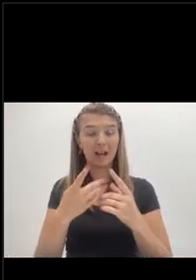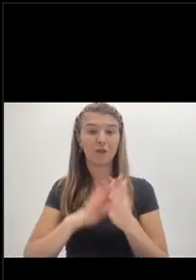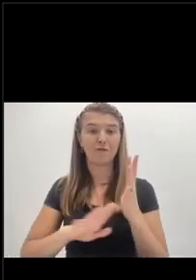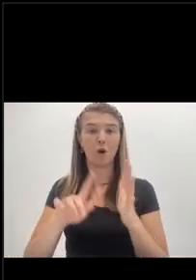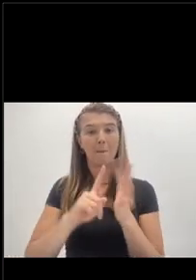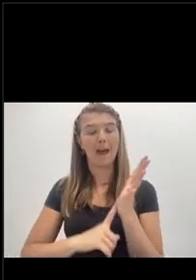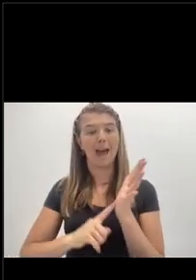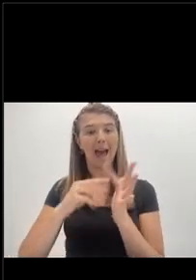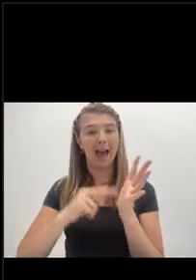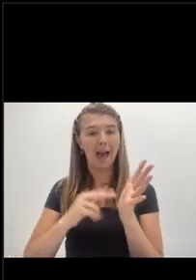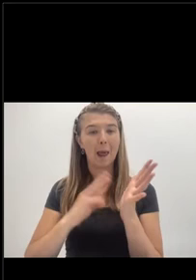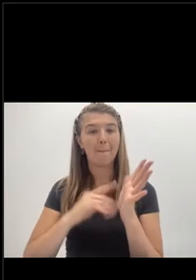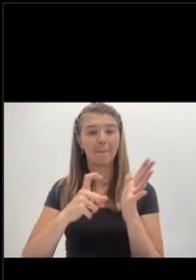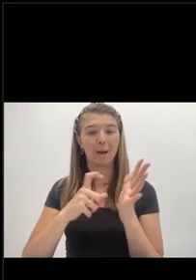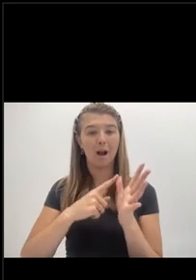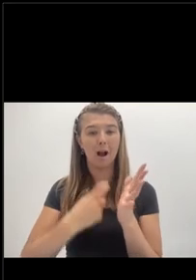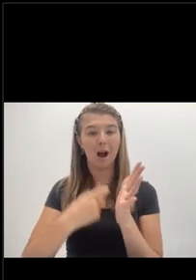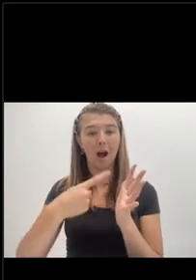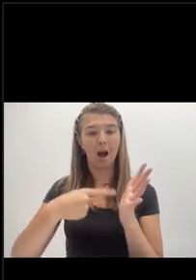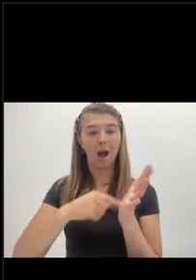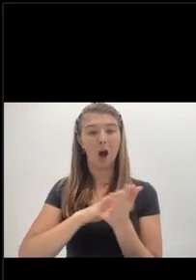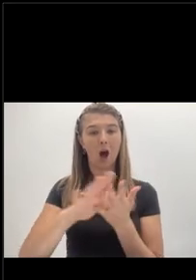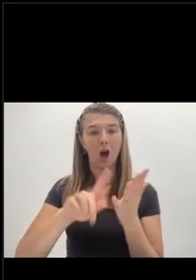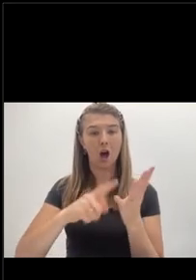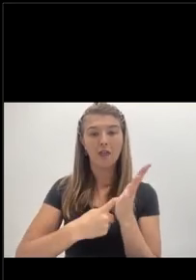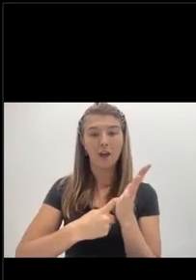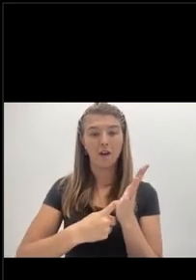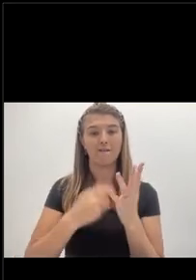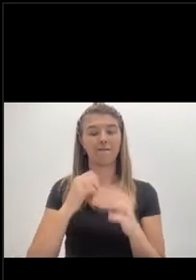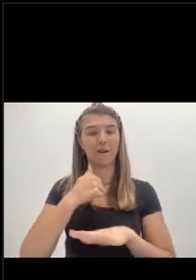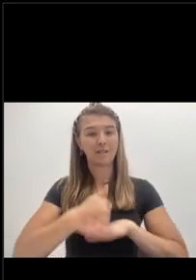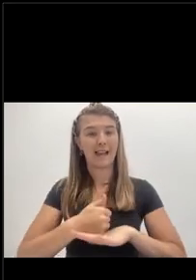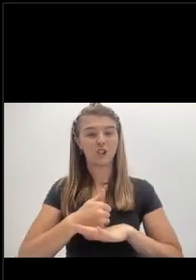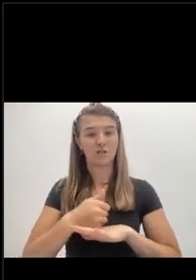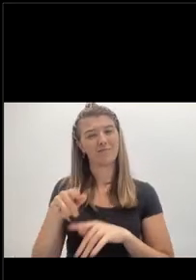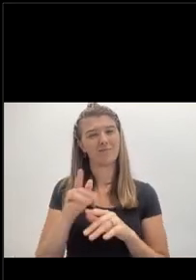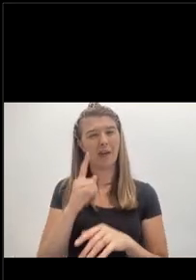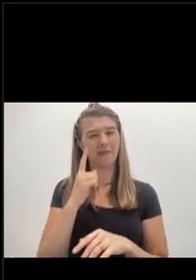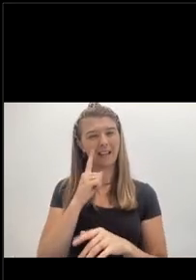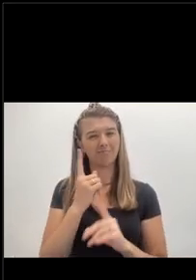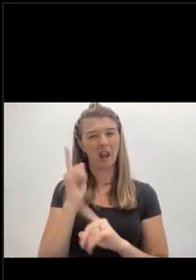or so old, but I bet it's still very relevant today. What we can see is that there's these